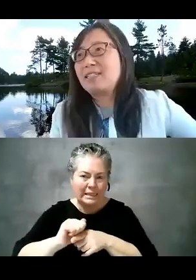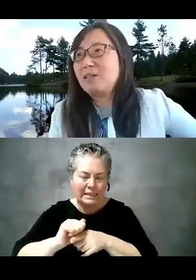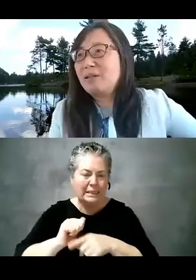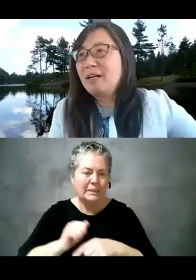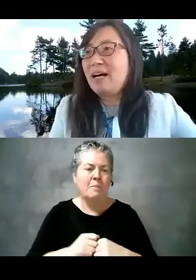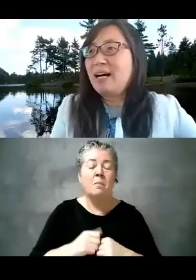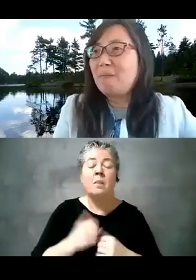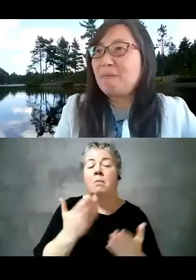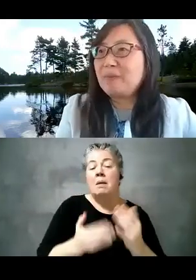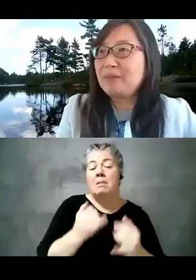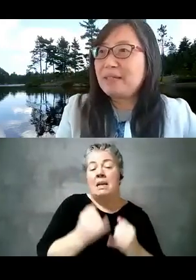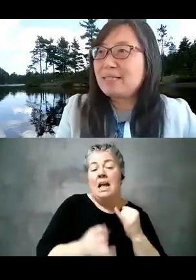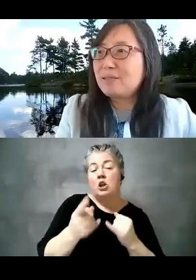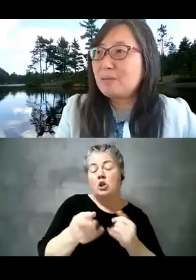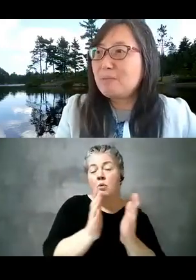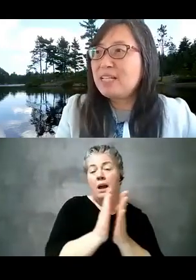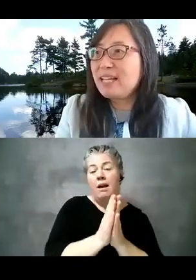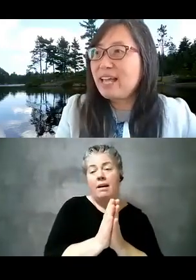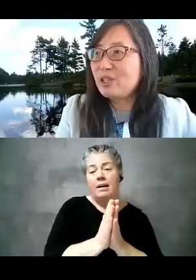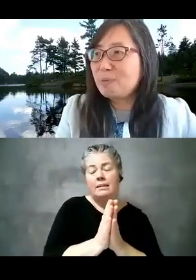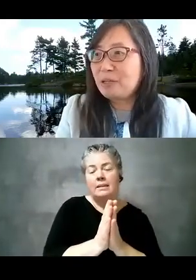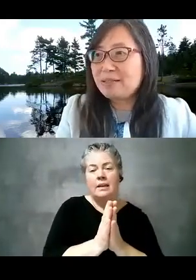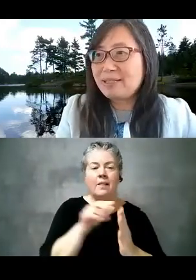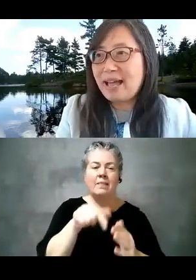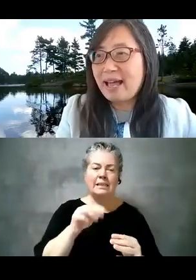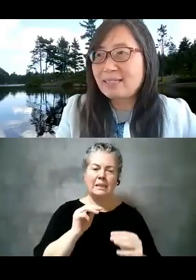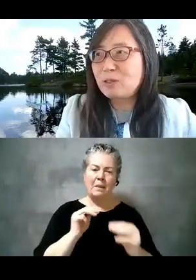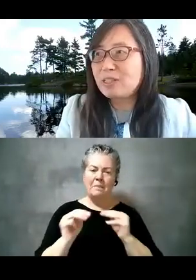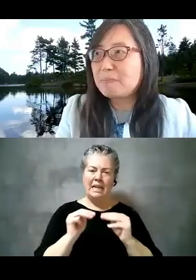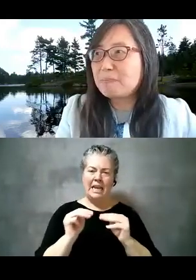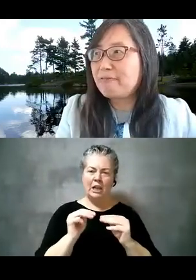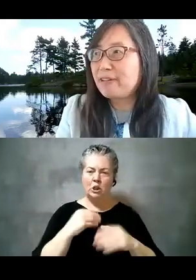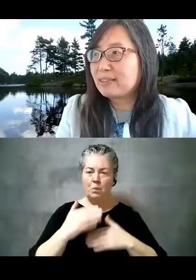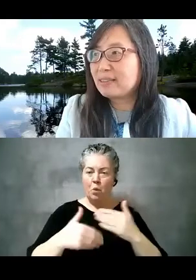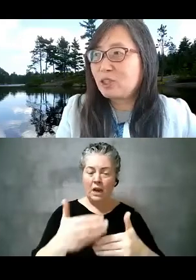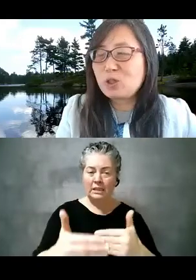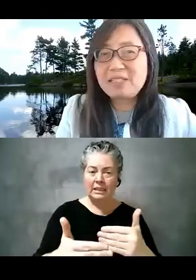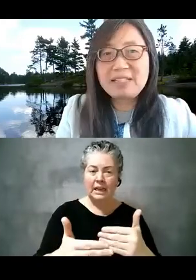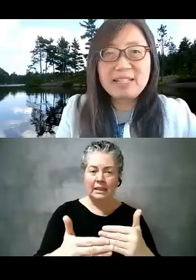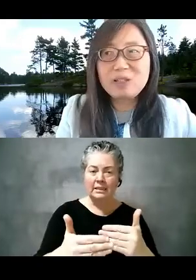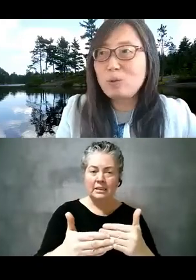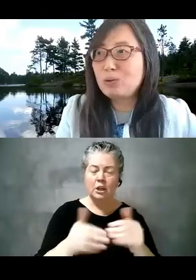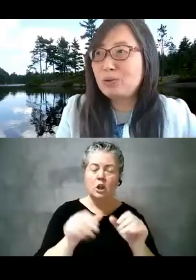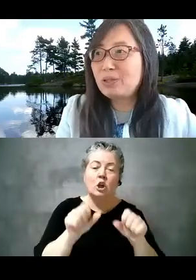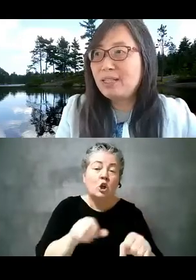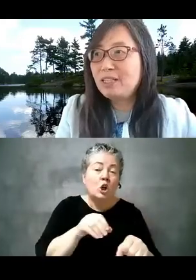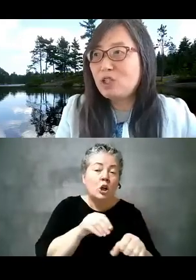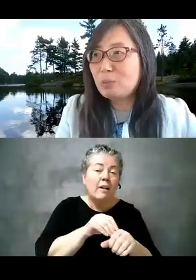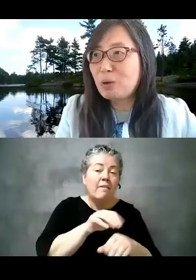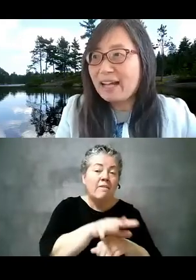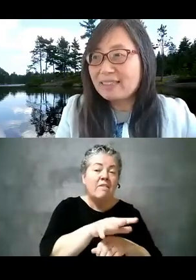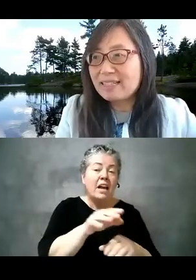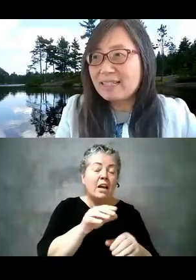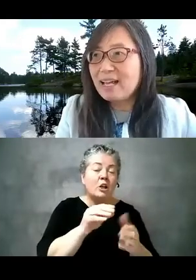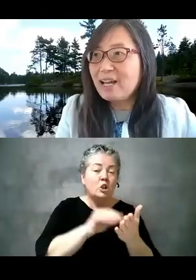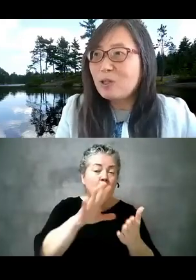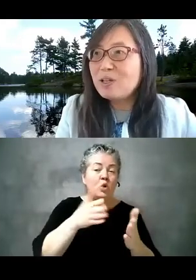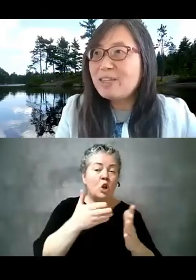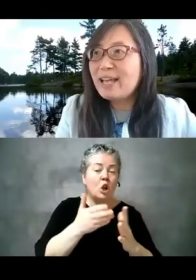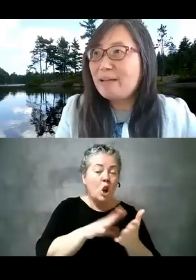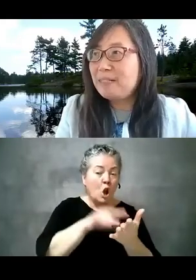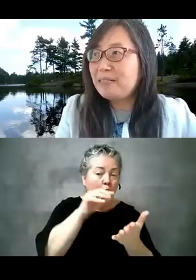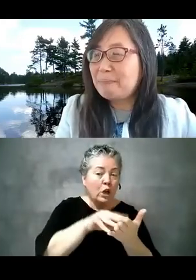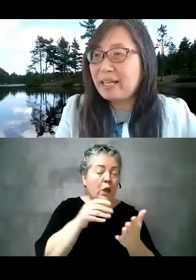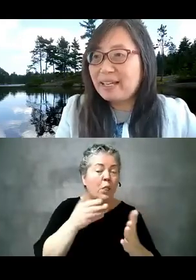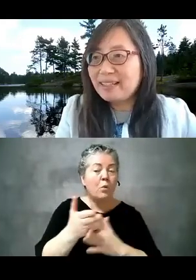ask, this mediation process, curriculum affect student learning through teaching practice,